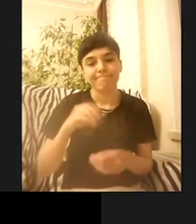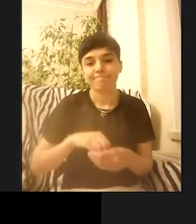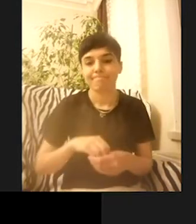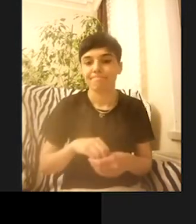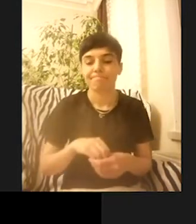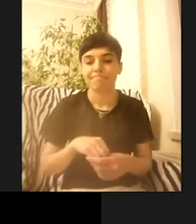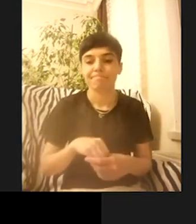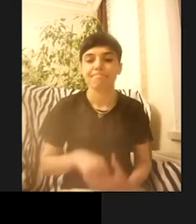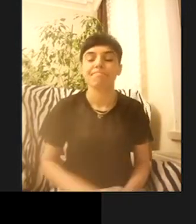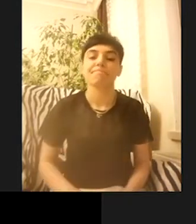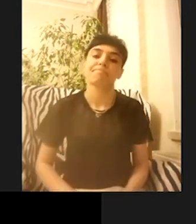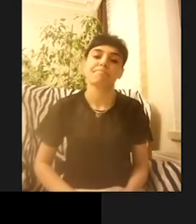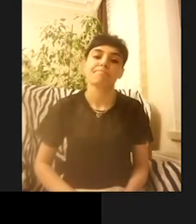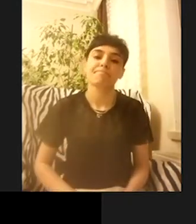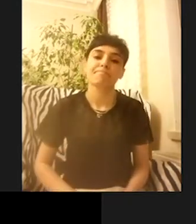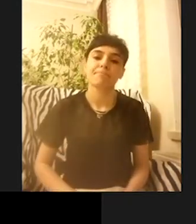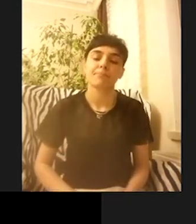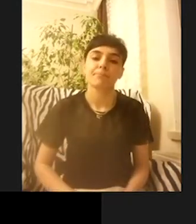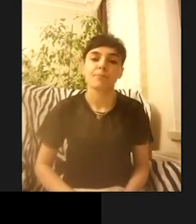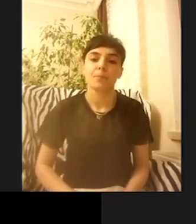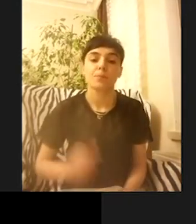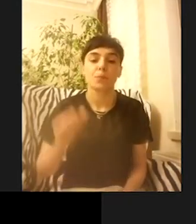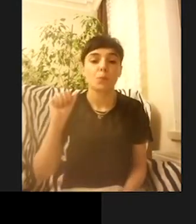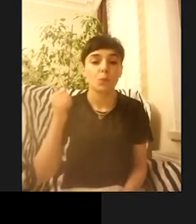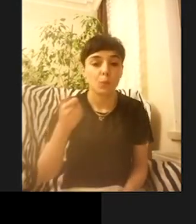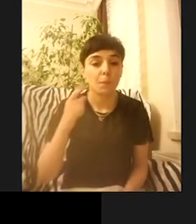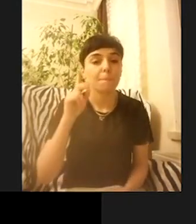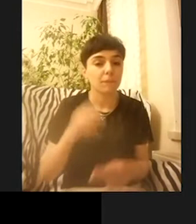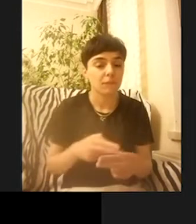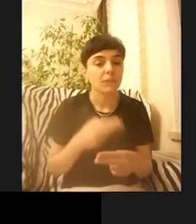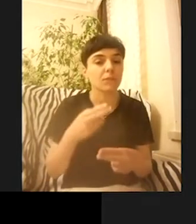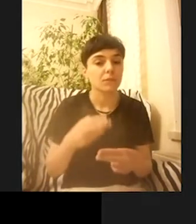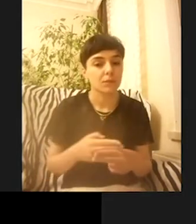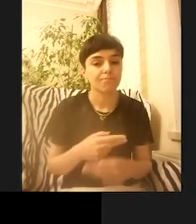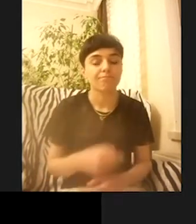actually Kurdish ways of being queer or trans.